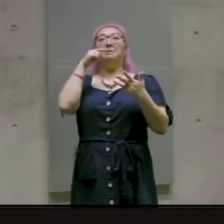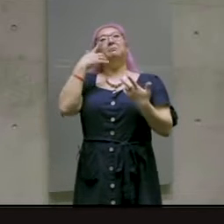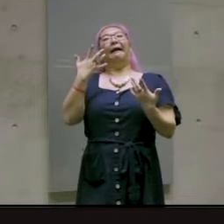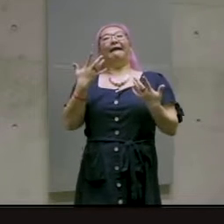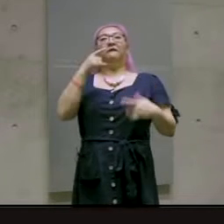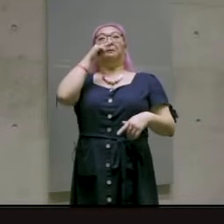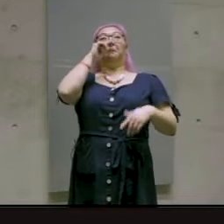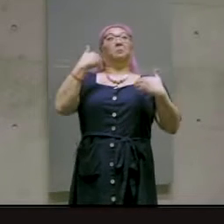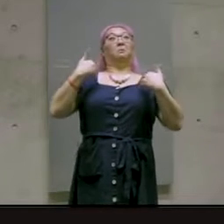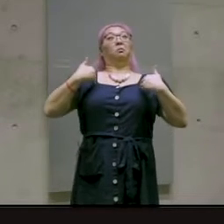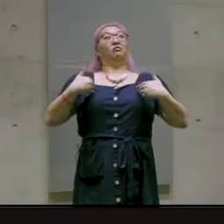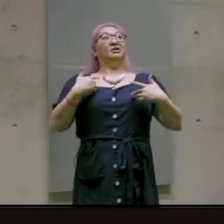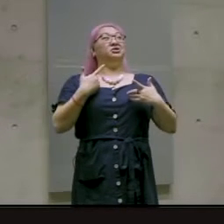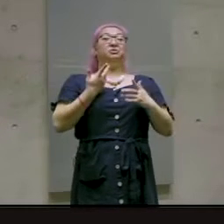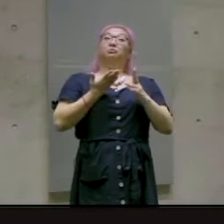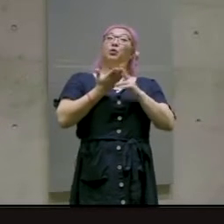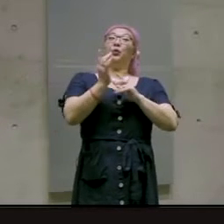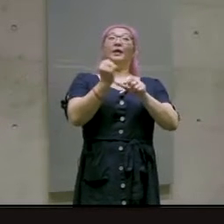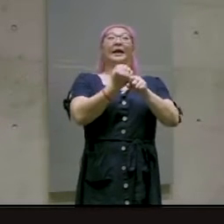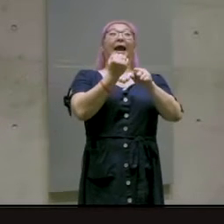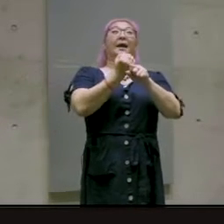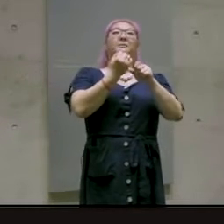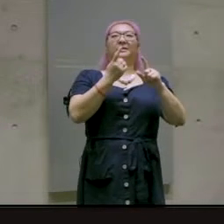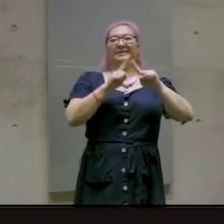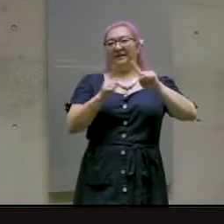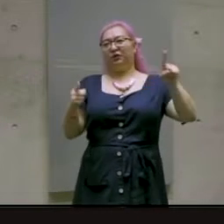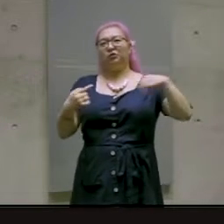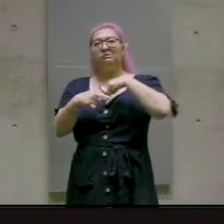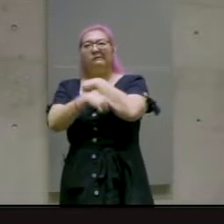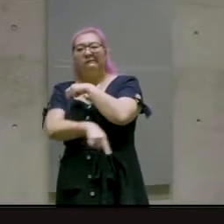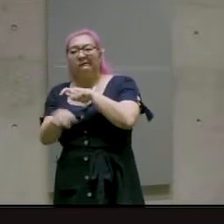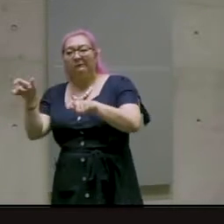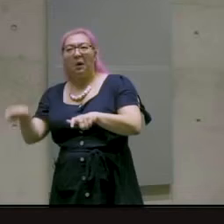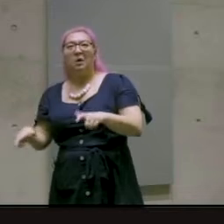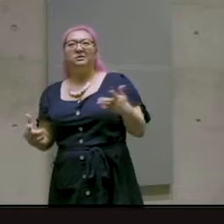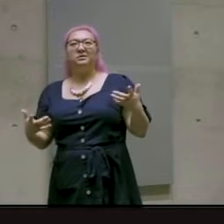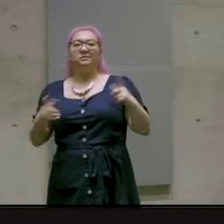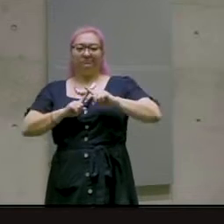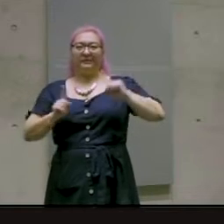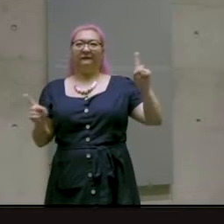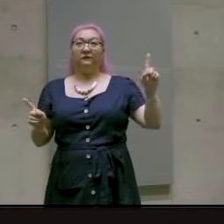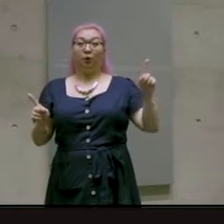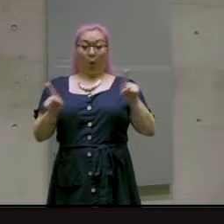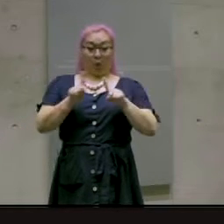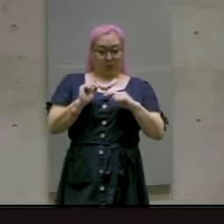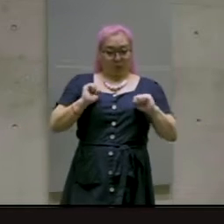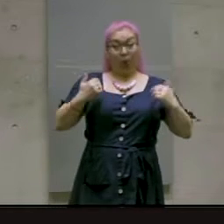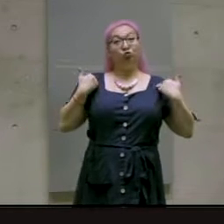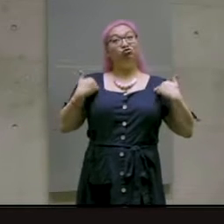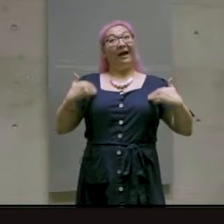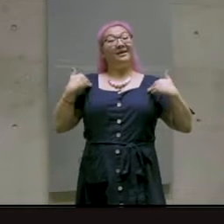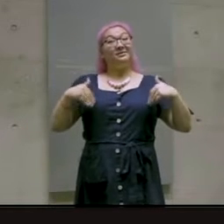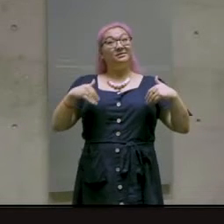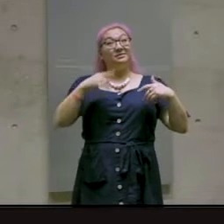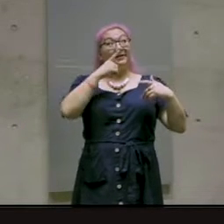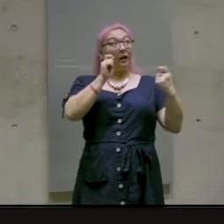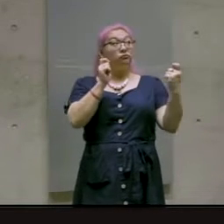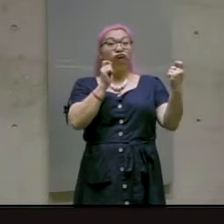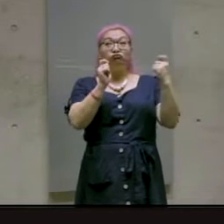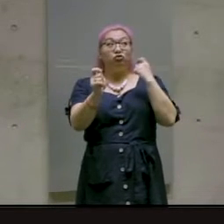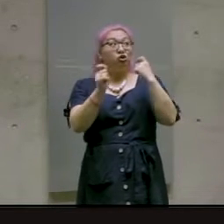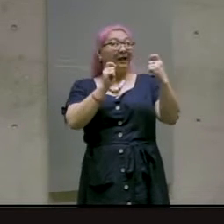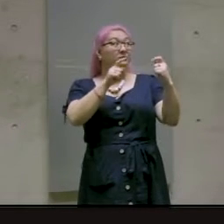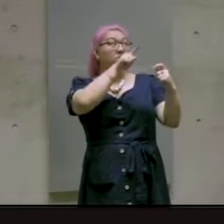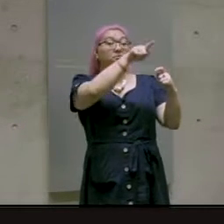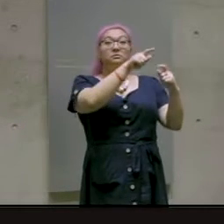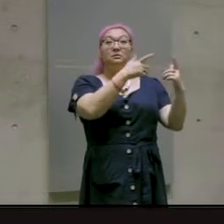to a housebreaker, or an academic, therefore. And also the way you dress can change up what dialogue options you have. So